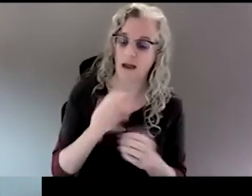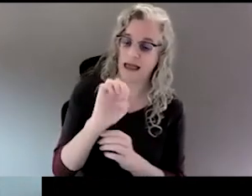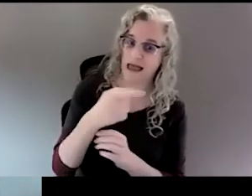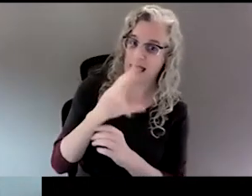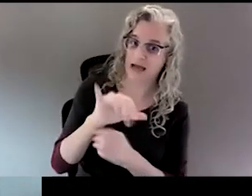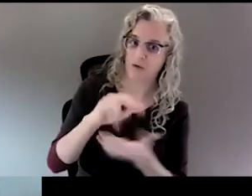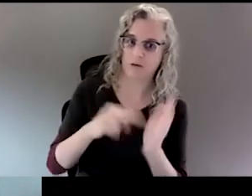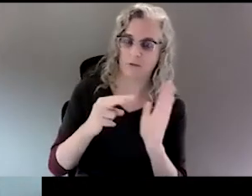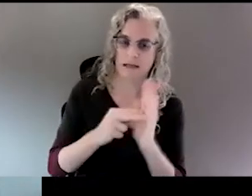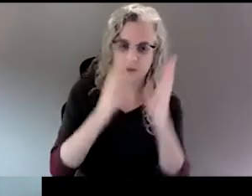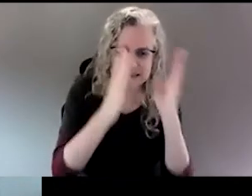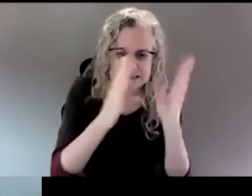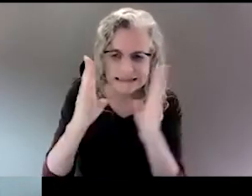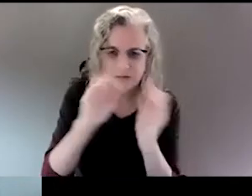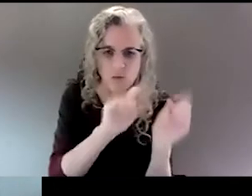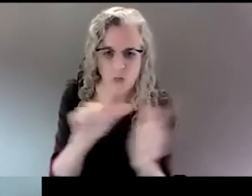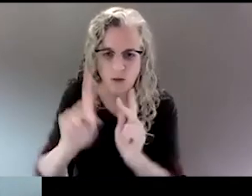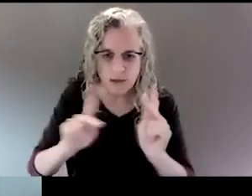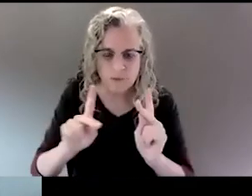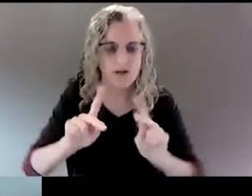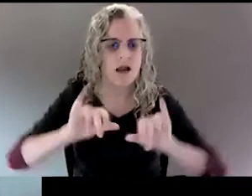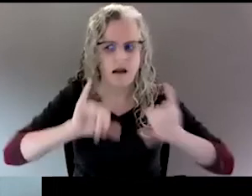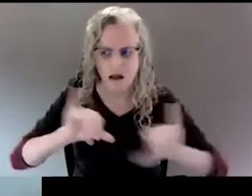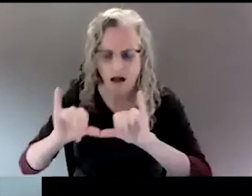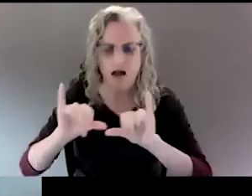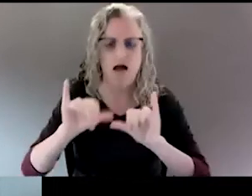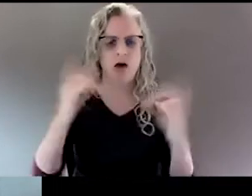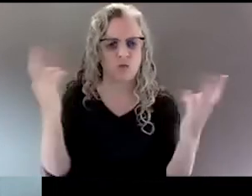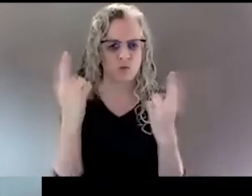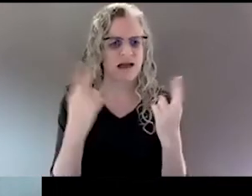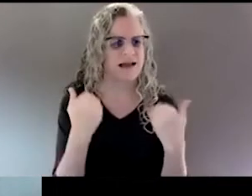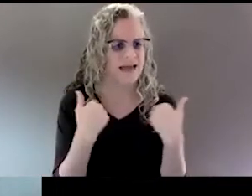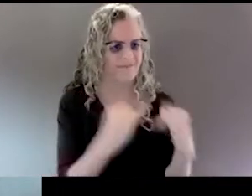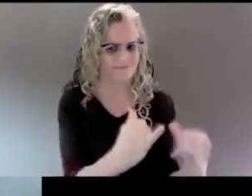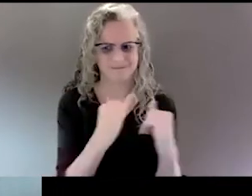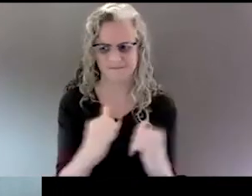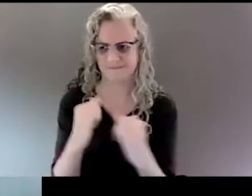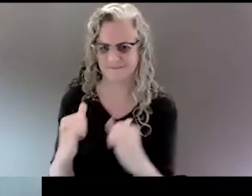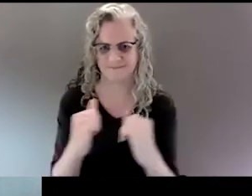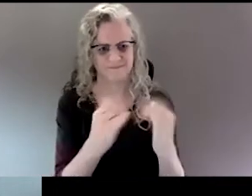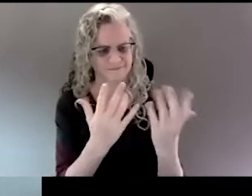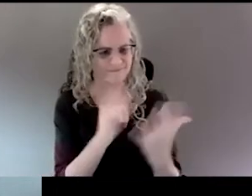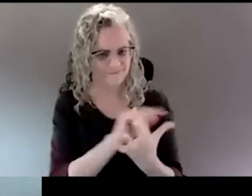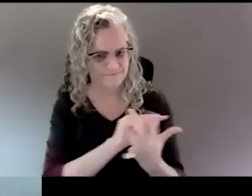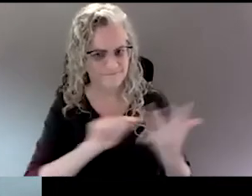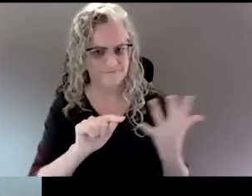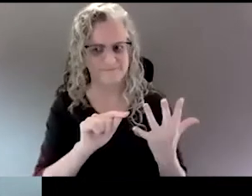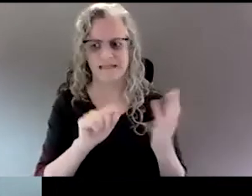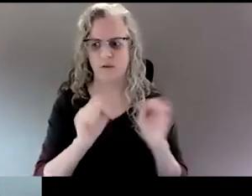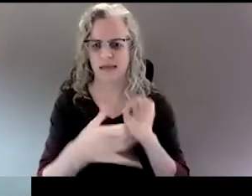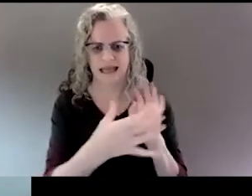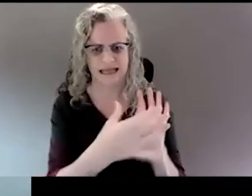between all of us and that we move forward together with one voice. That is when we're going to be able to see real